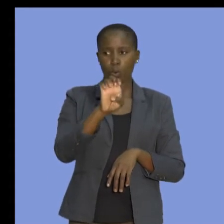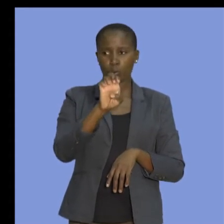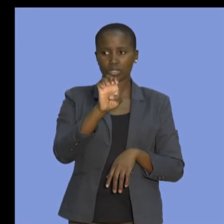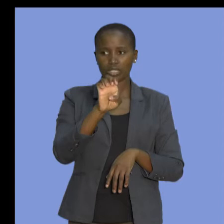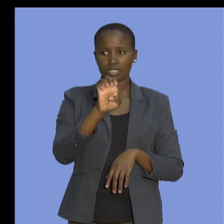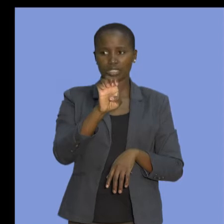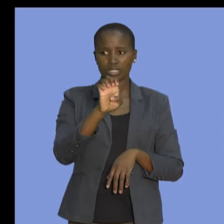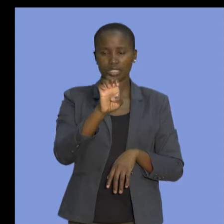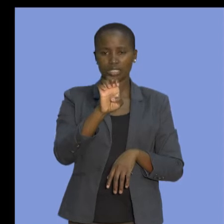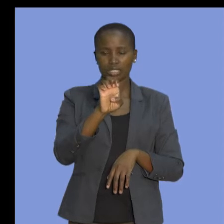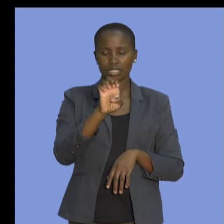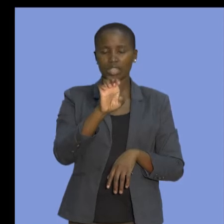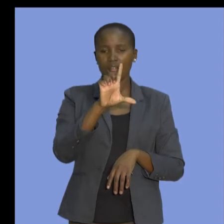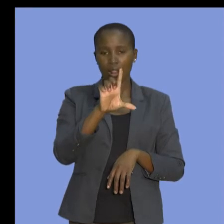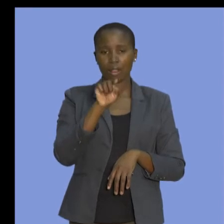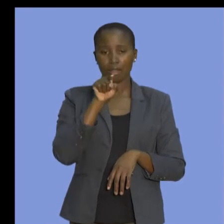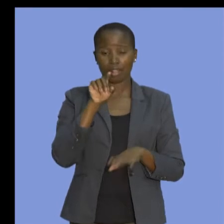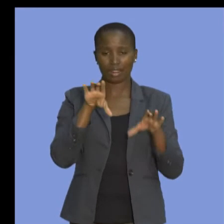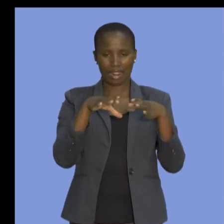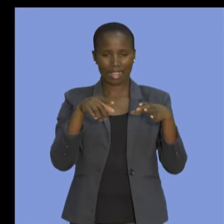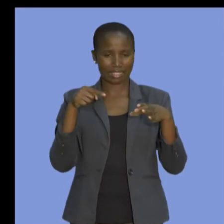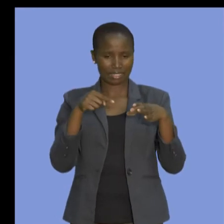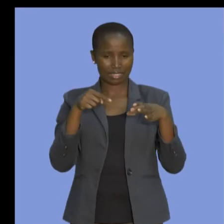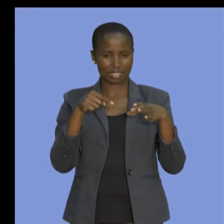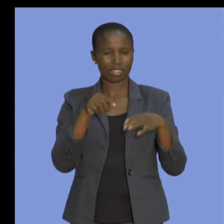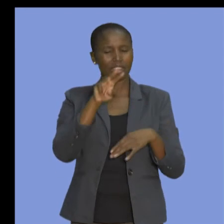the modal class. Why do we call this a